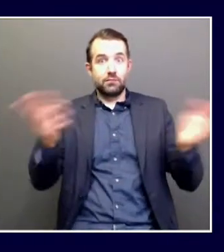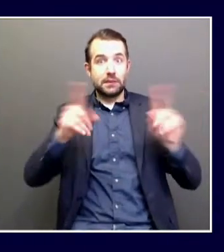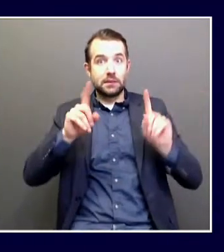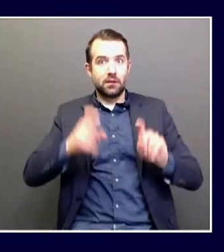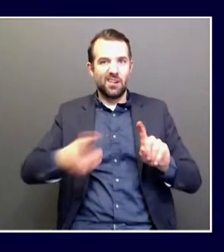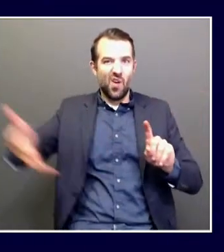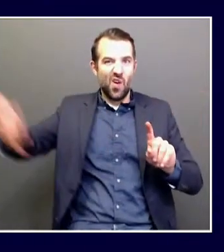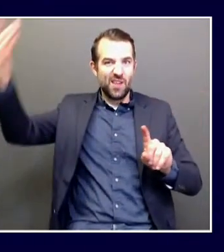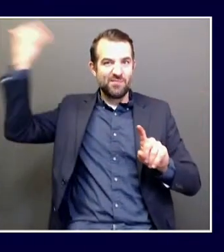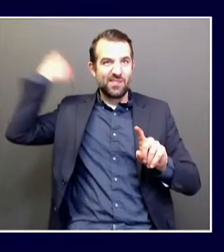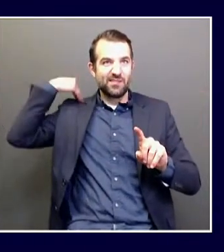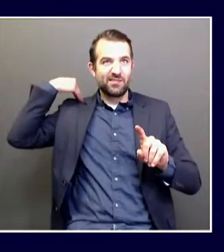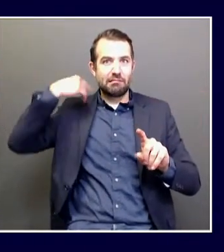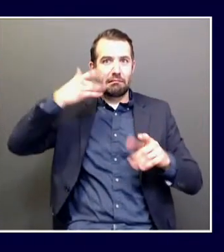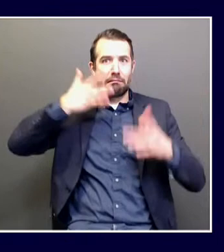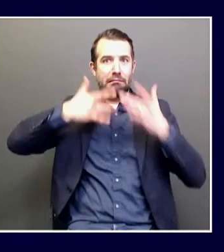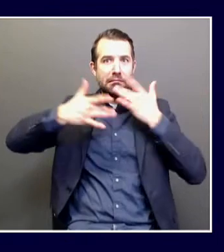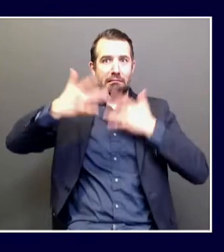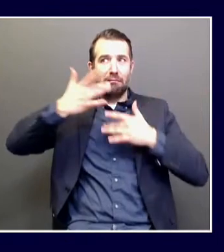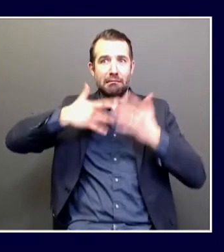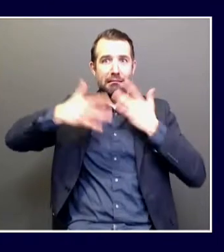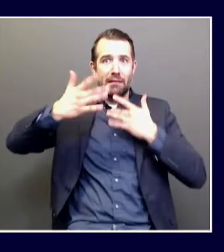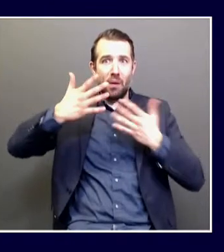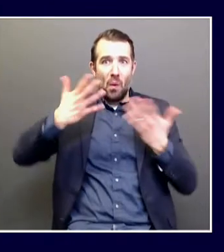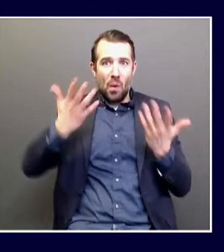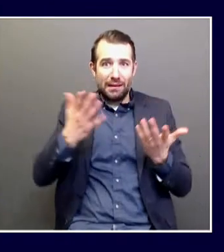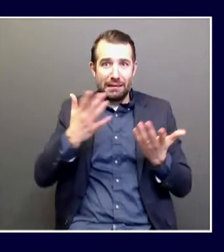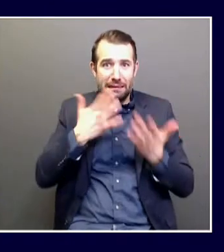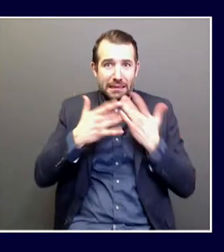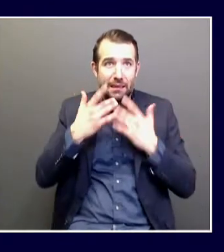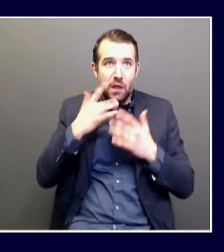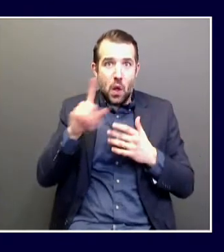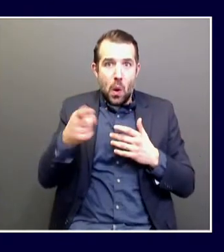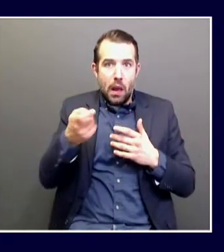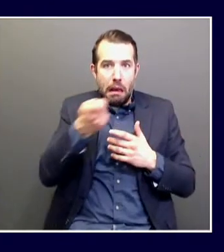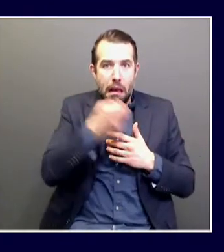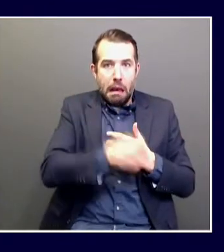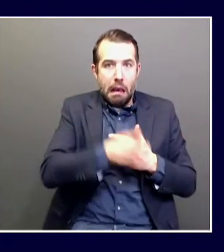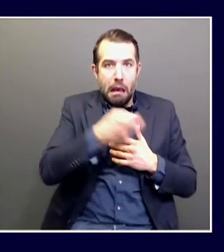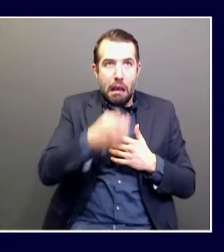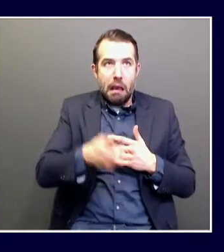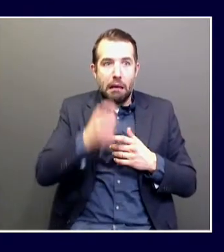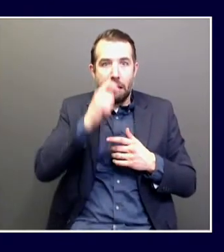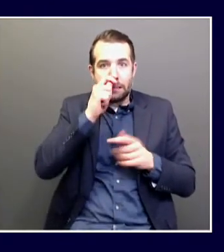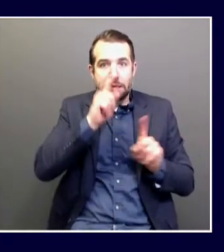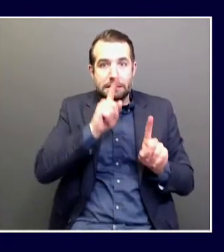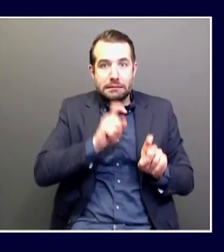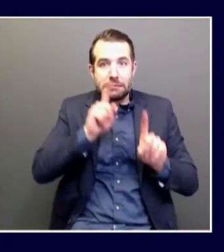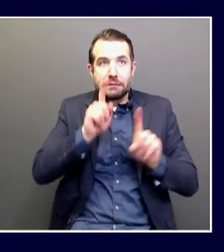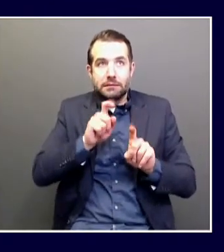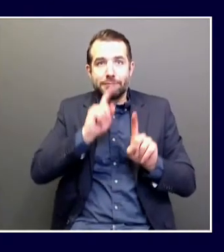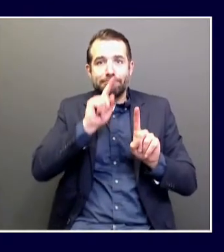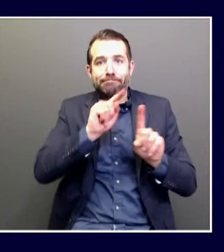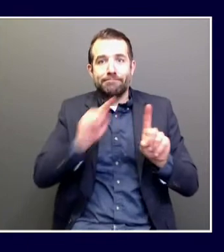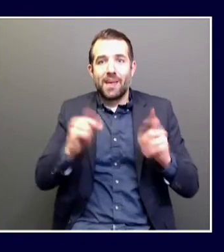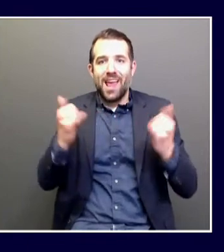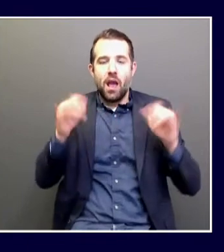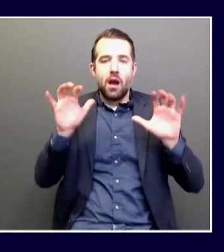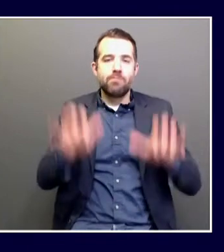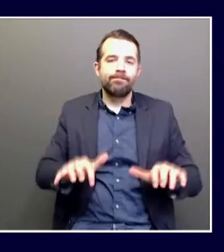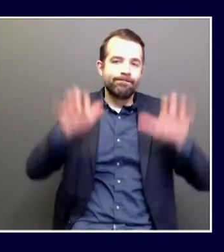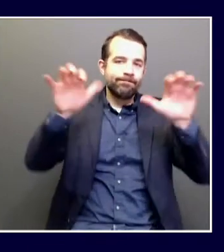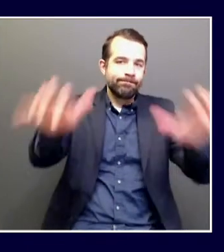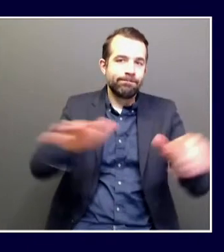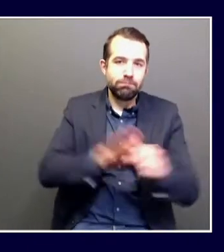Joe, early on, only a certain segment of people could get tested. Now it's much more wide open. We didn't have home testing back